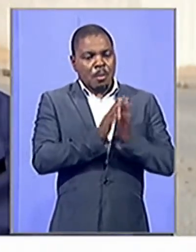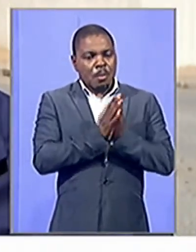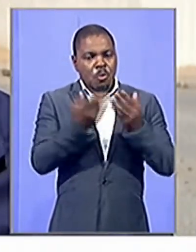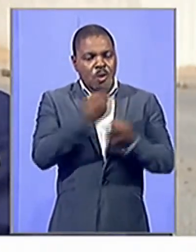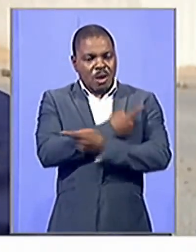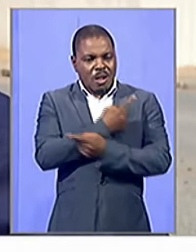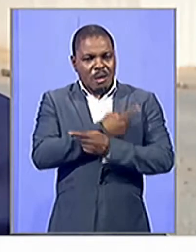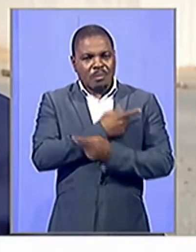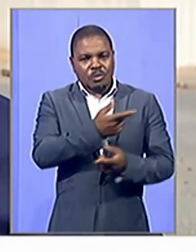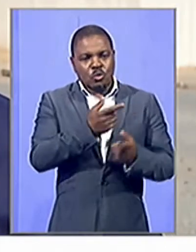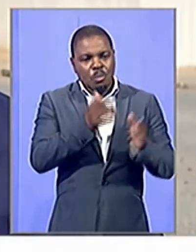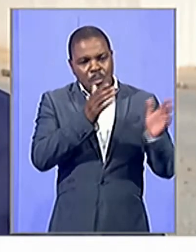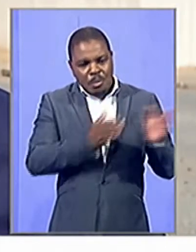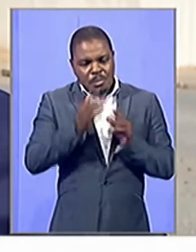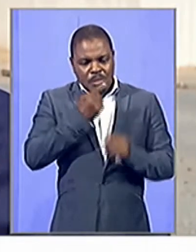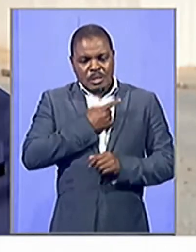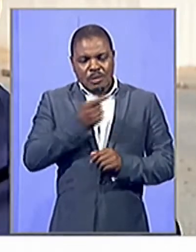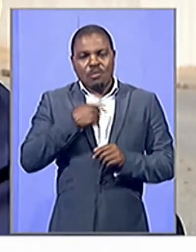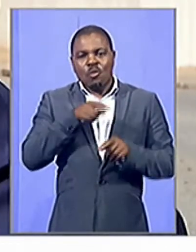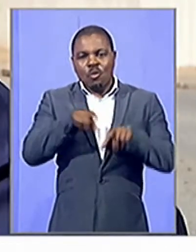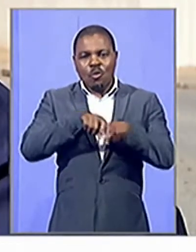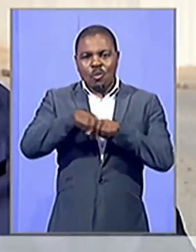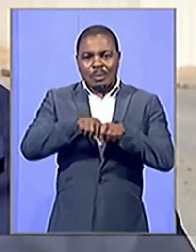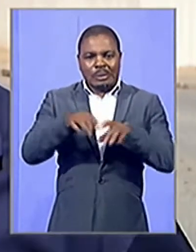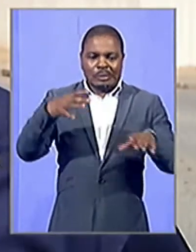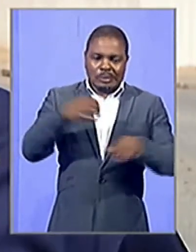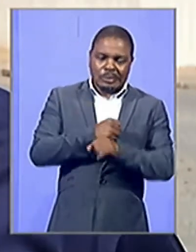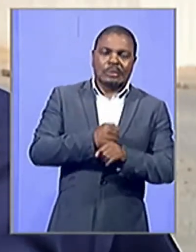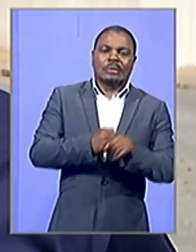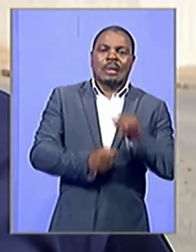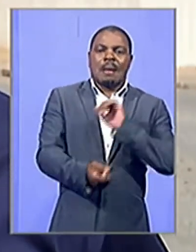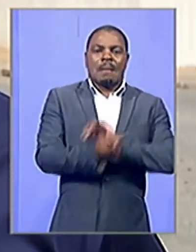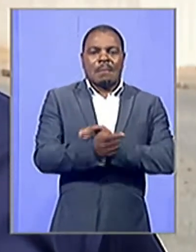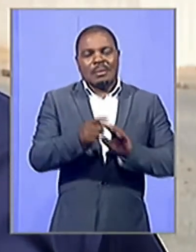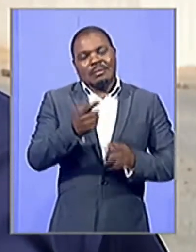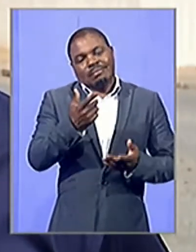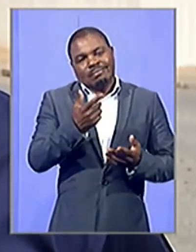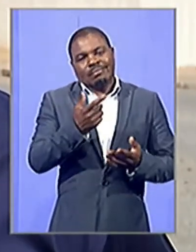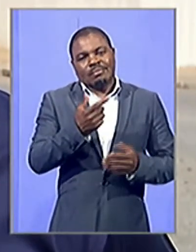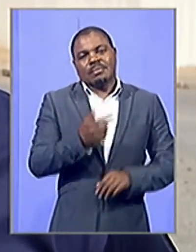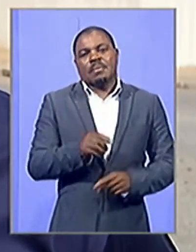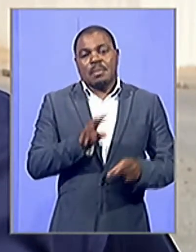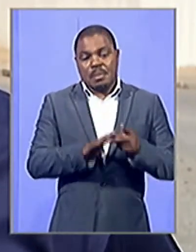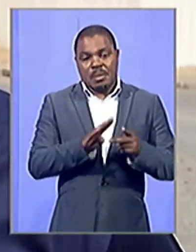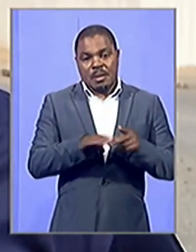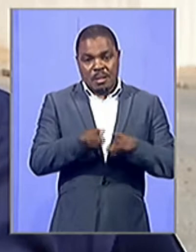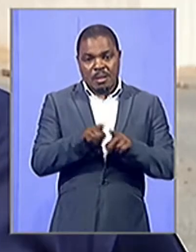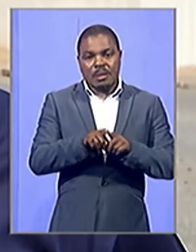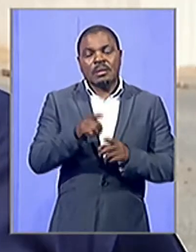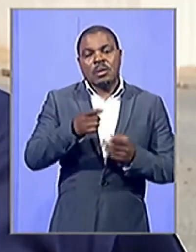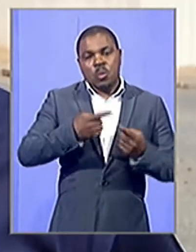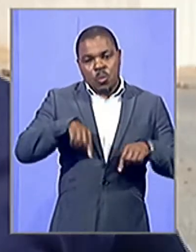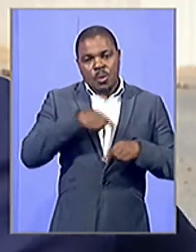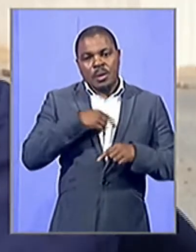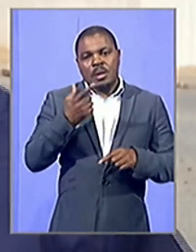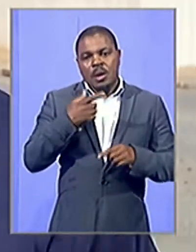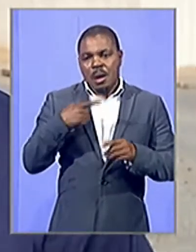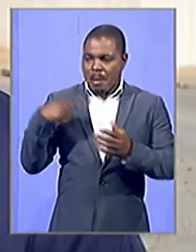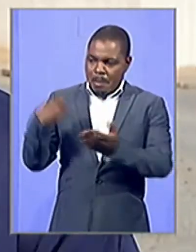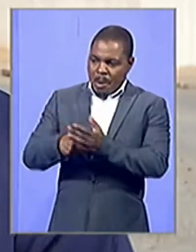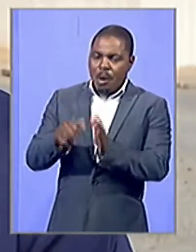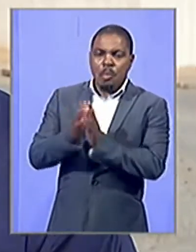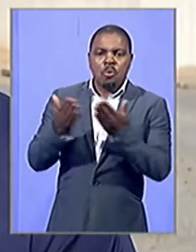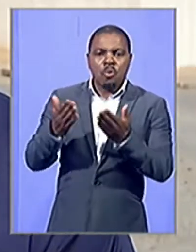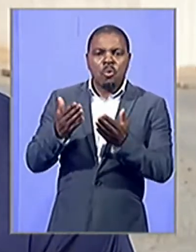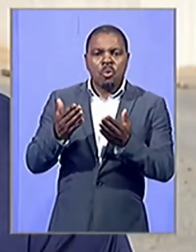prepare themselves for the competition, got the better of us. And we are in the process of buying the books, or there is a